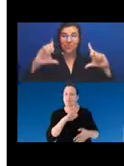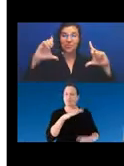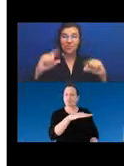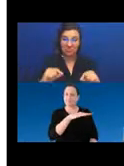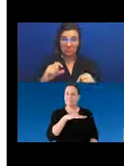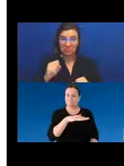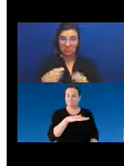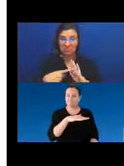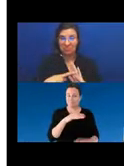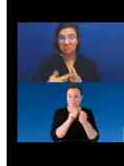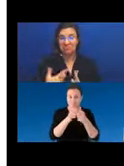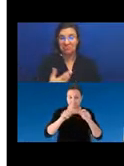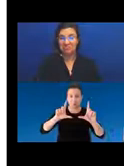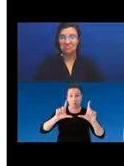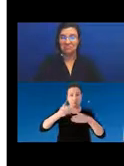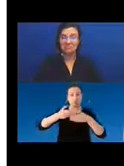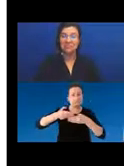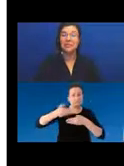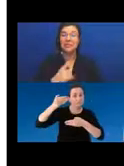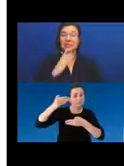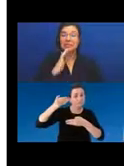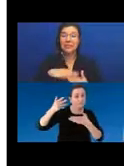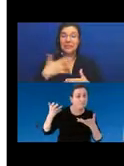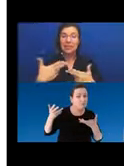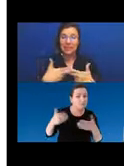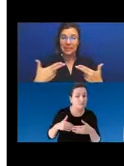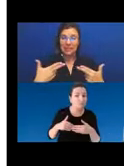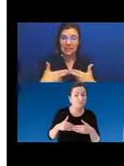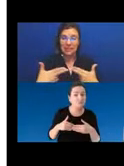possibly. So the next slide.